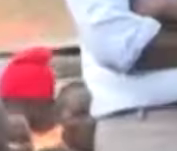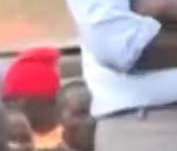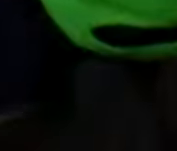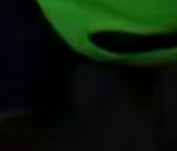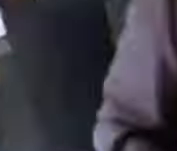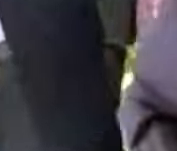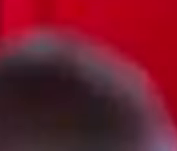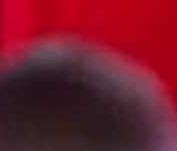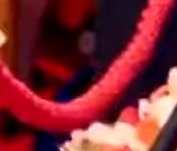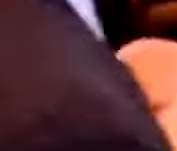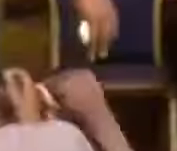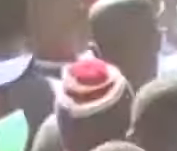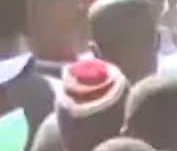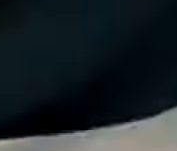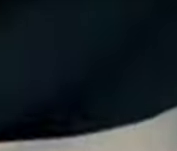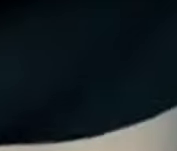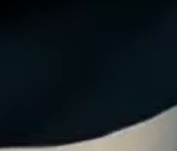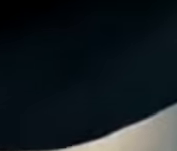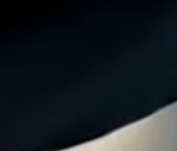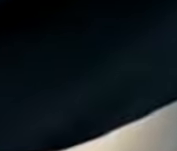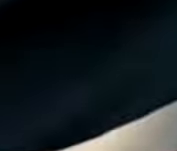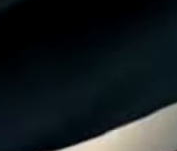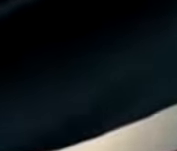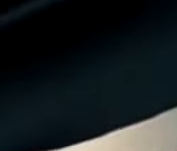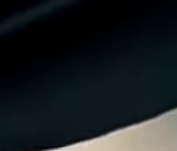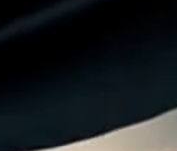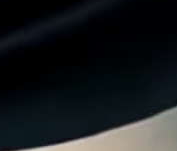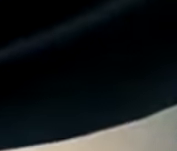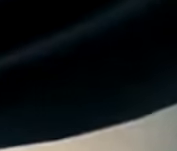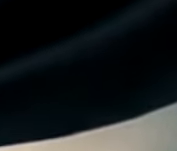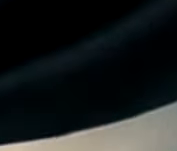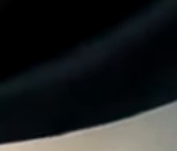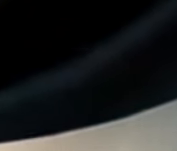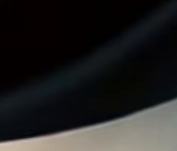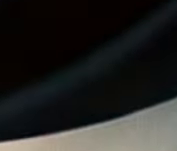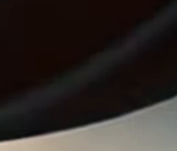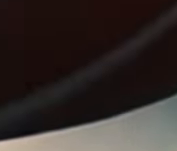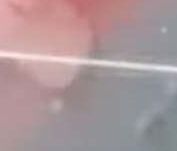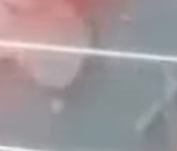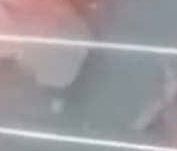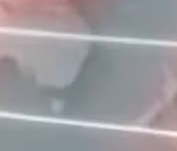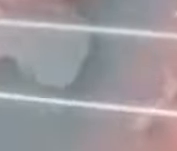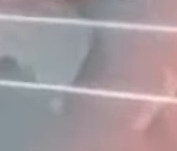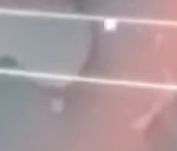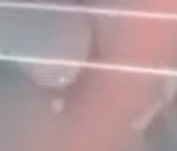a panel of various stakeholders. Make informed electoral decisions.